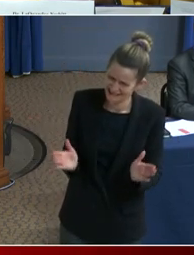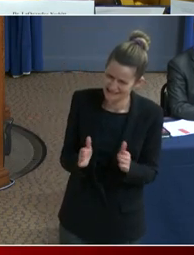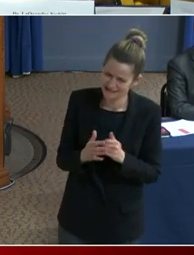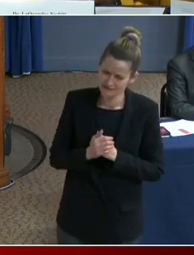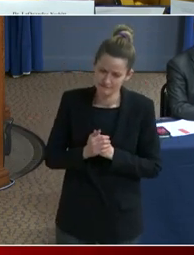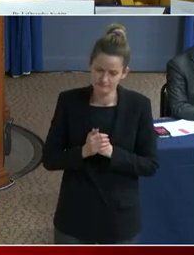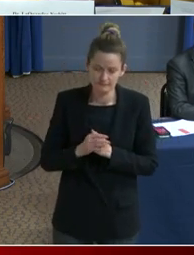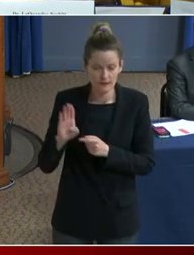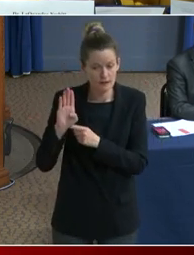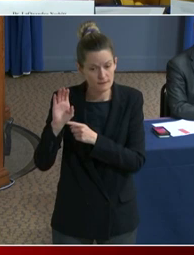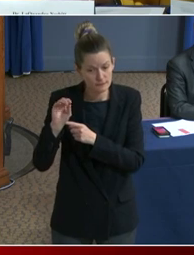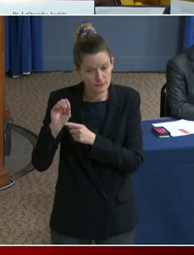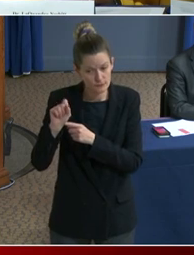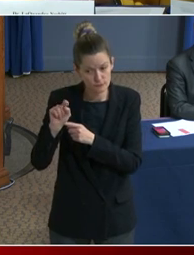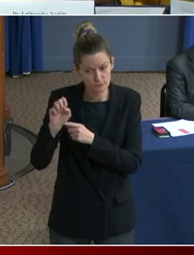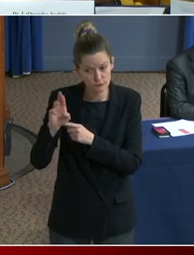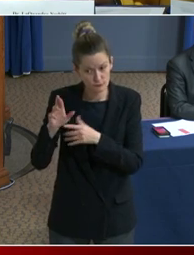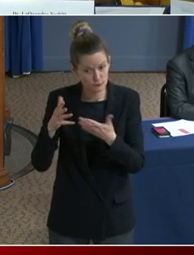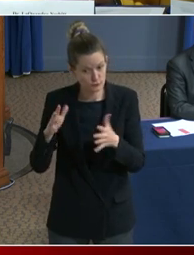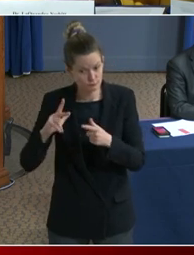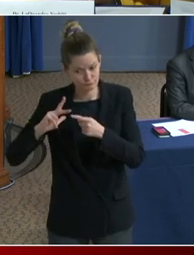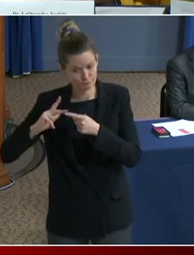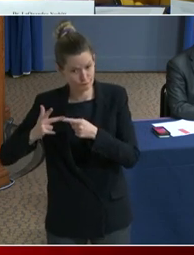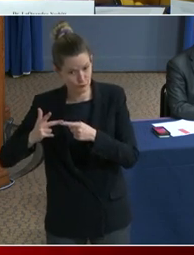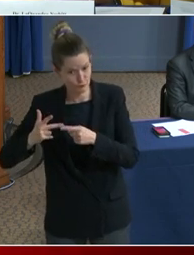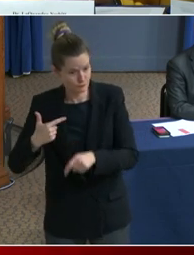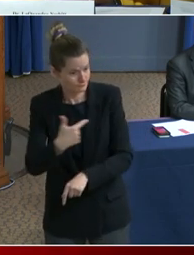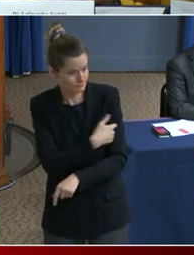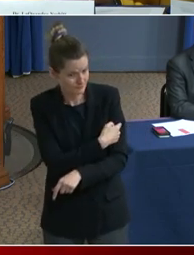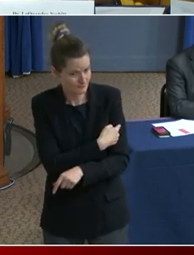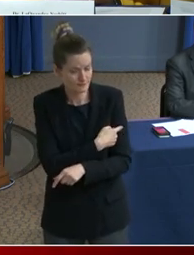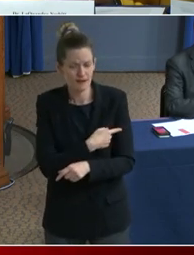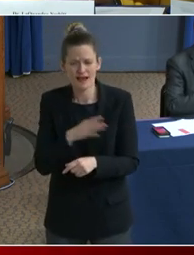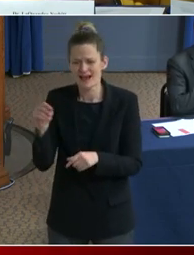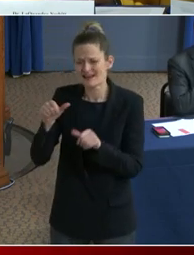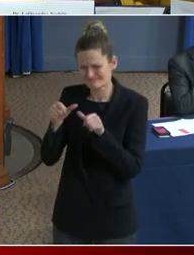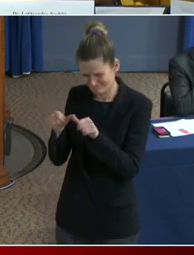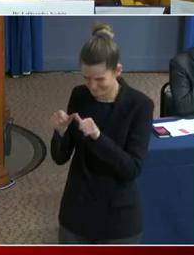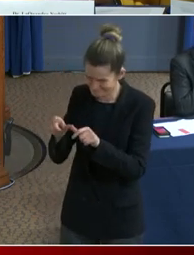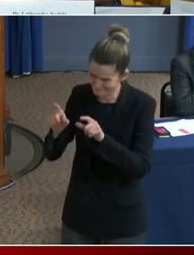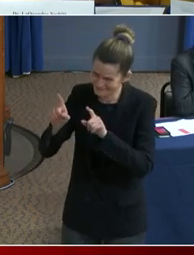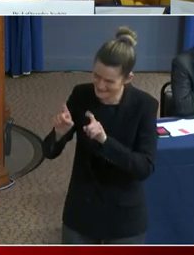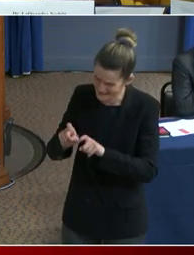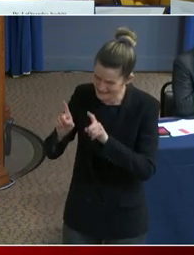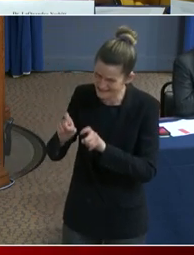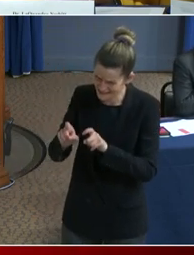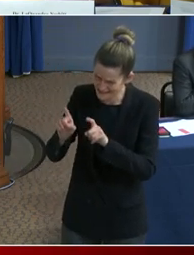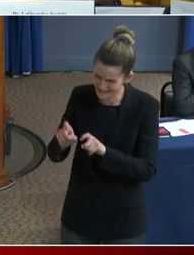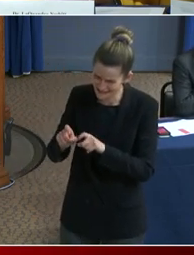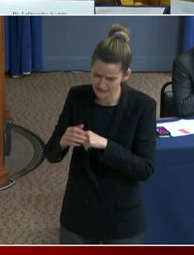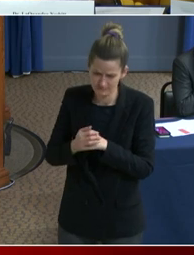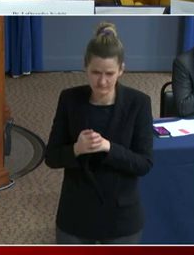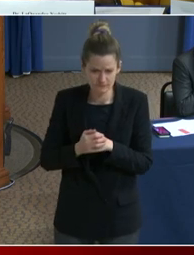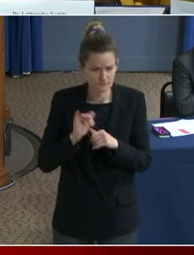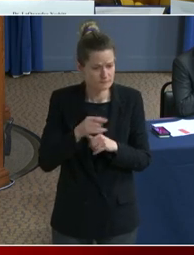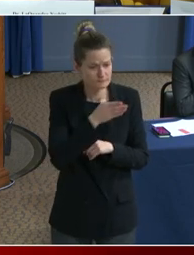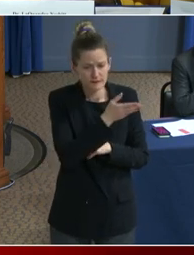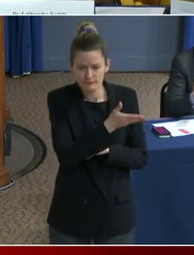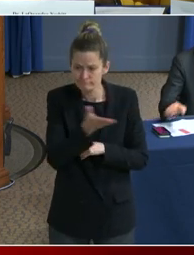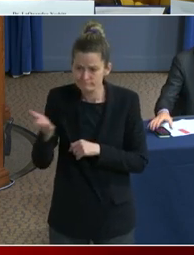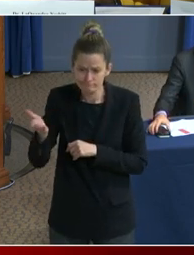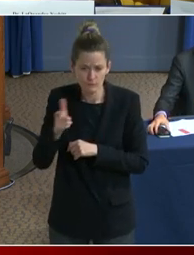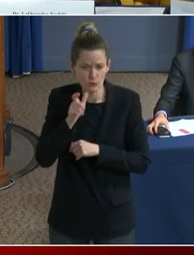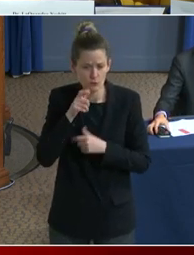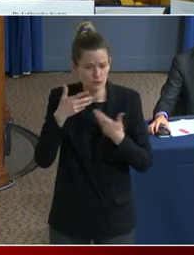if indicated. We continue to recommend testing as a key part of our strategy. Individuals who have any symptoms at